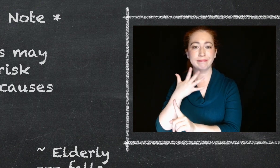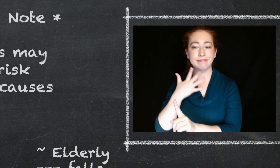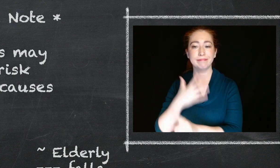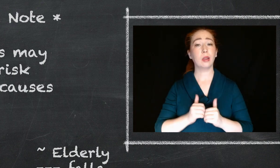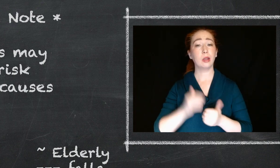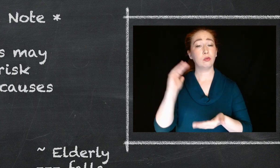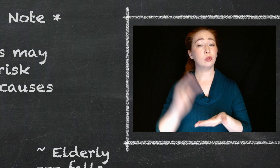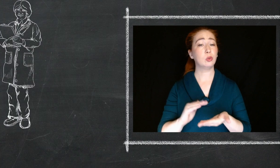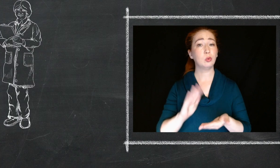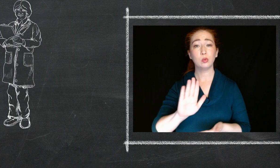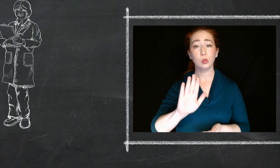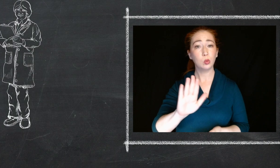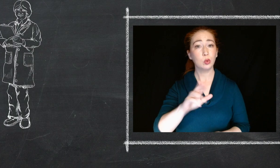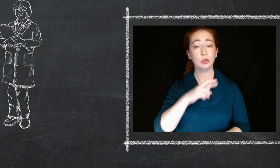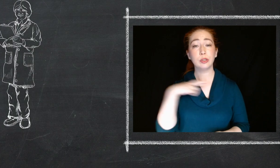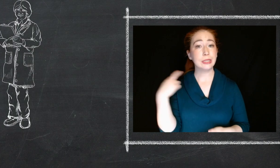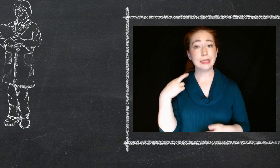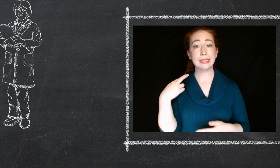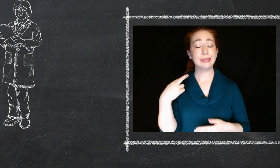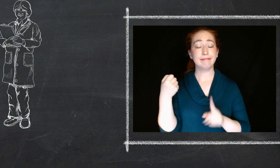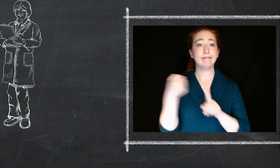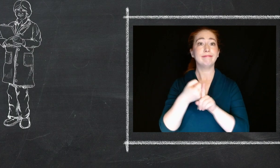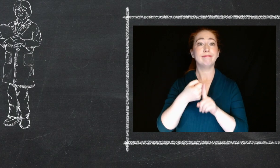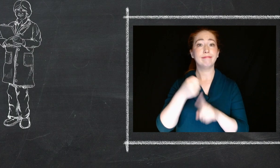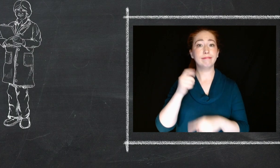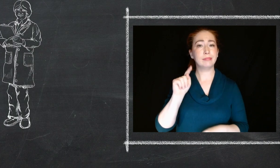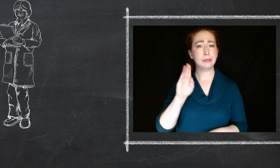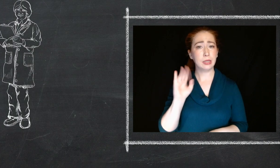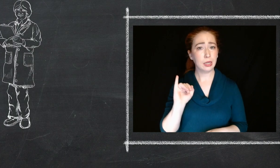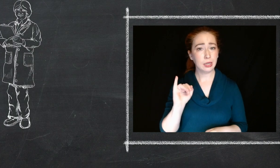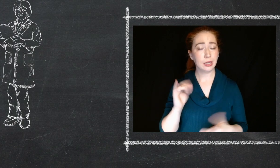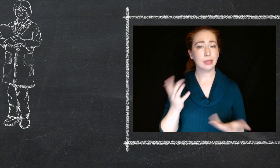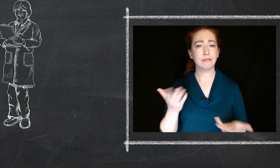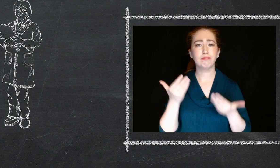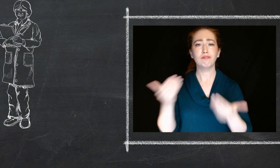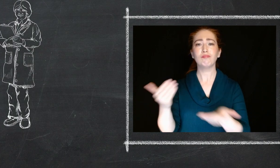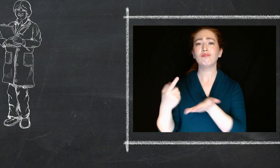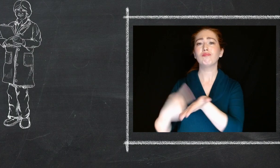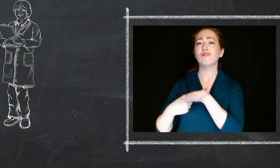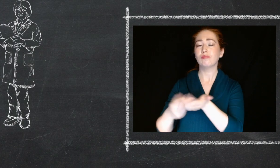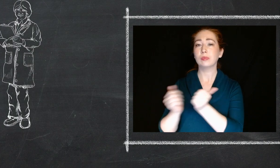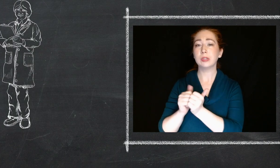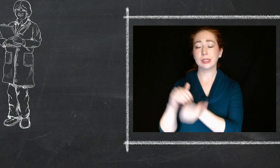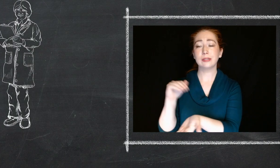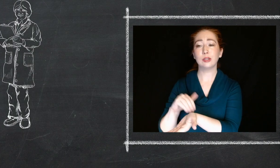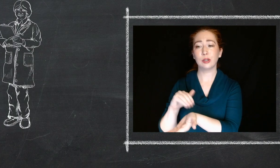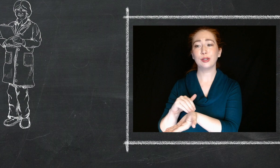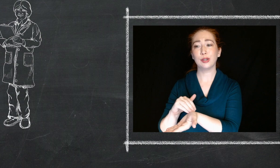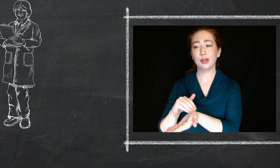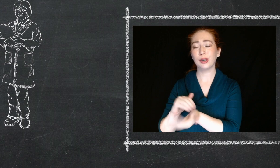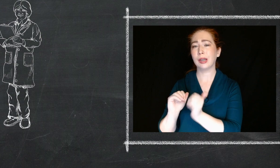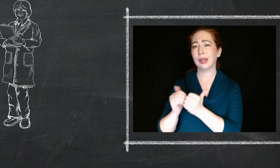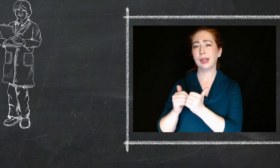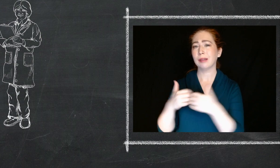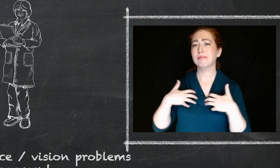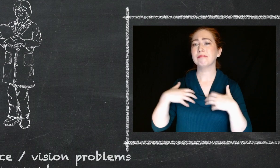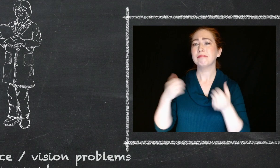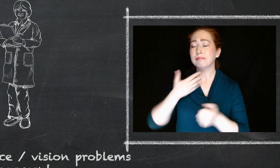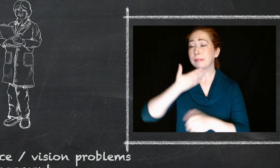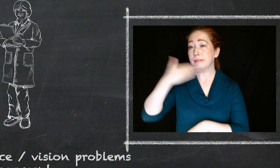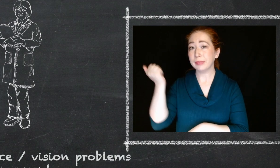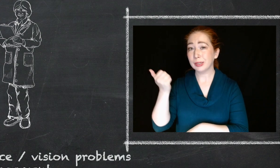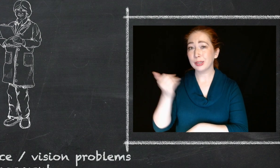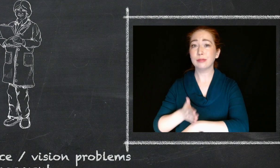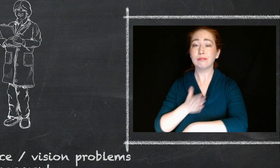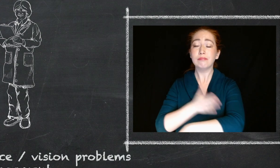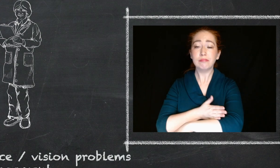To reduce risk, talk to your doctor about management of your medical conditions if they are risk factors. For example,